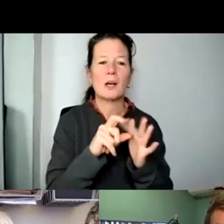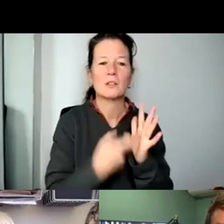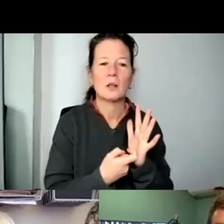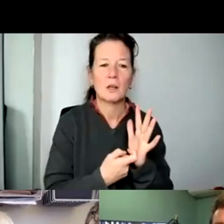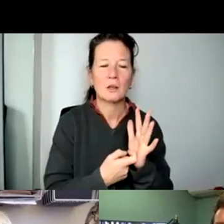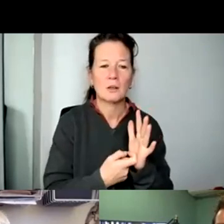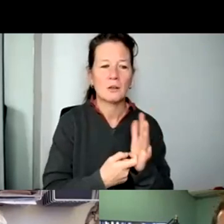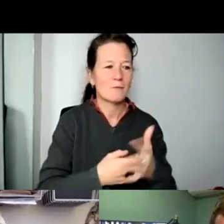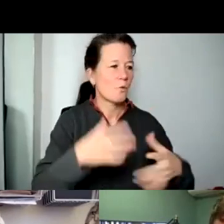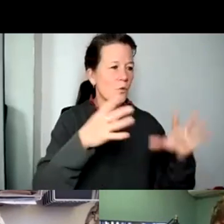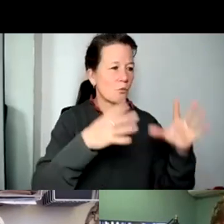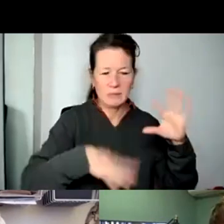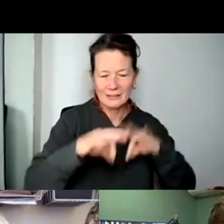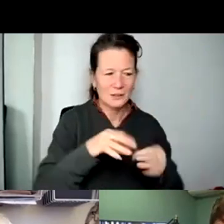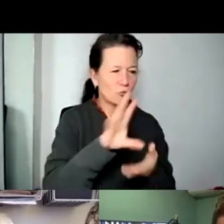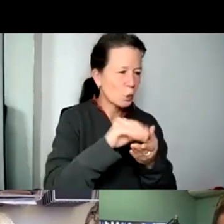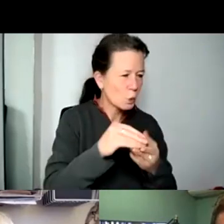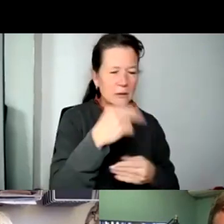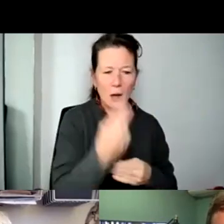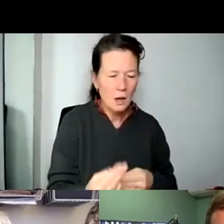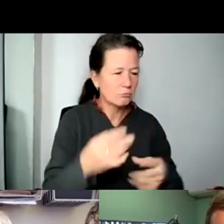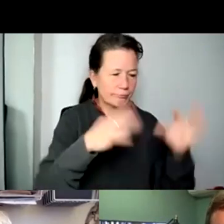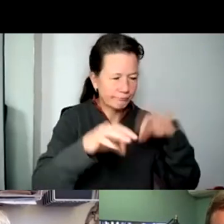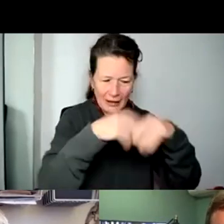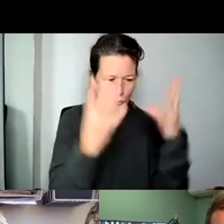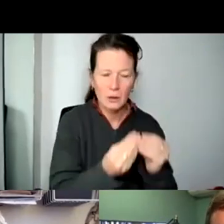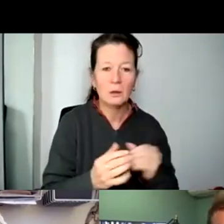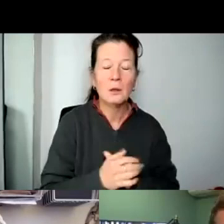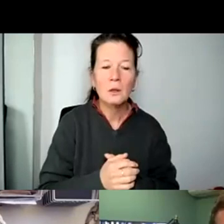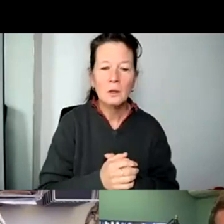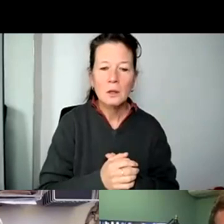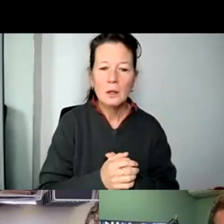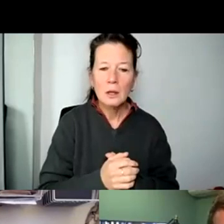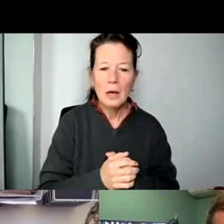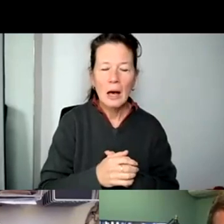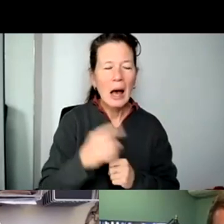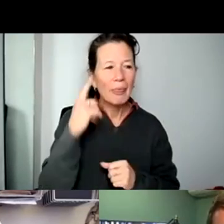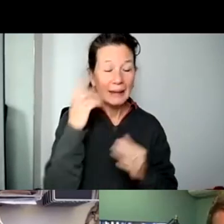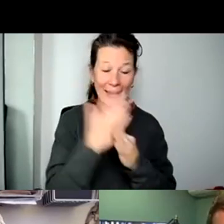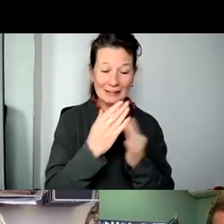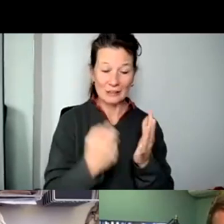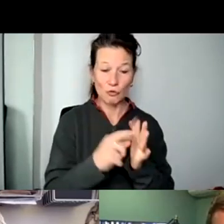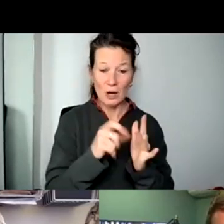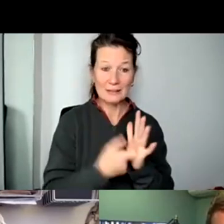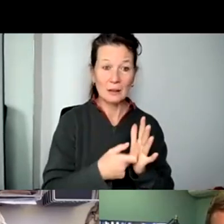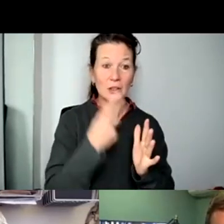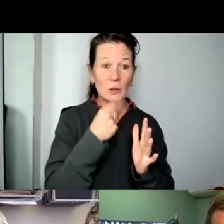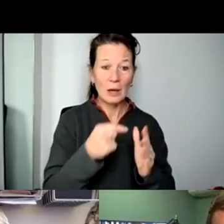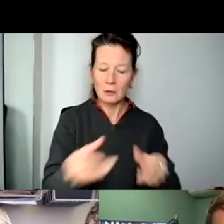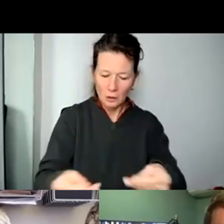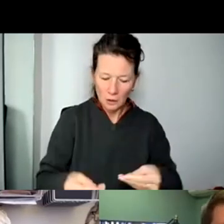arts. And I think the main thing is with an access rider, it means you can move straight onto the actual creative process.